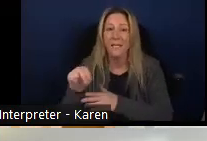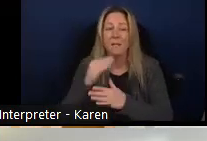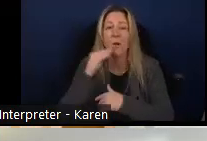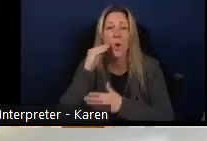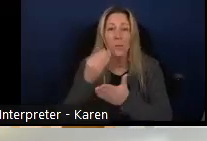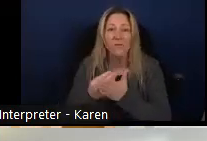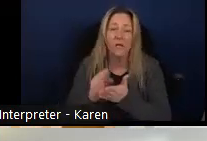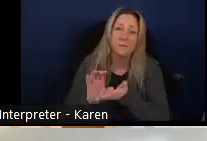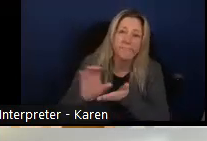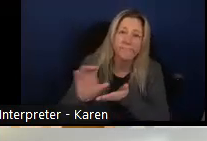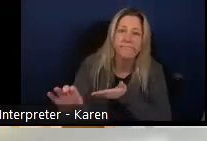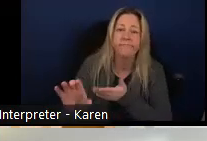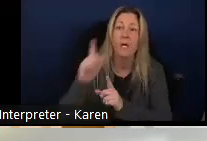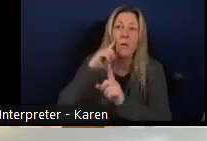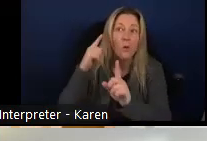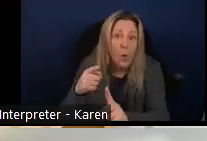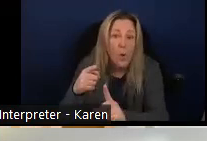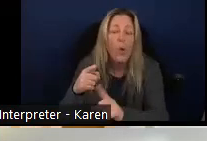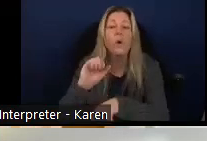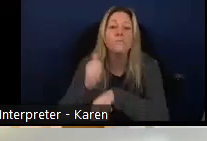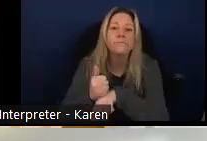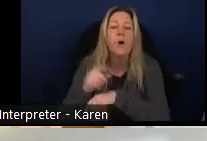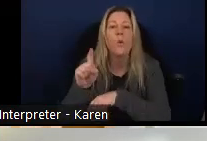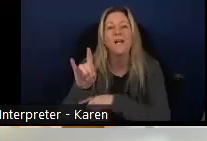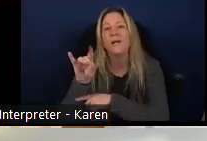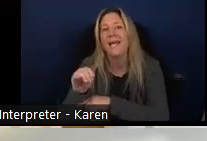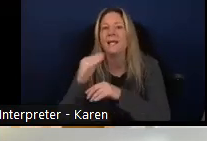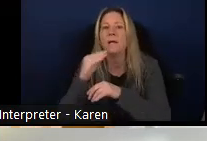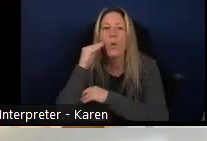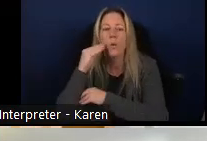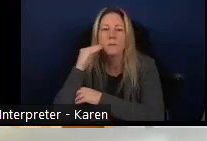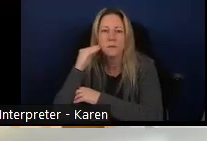of creating 180 housing units. Next slide.